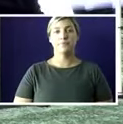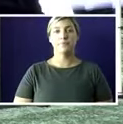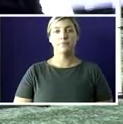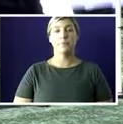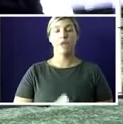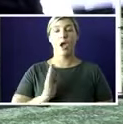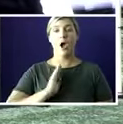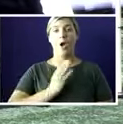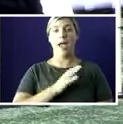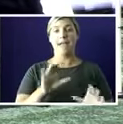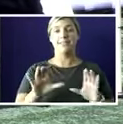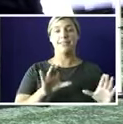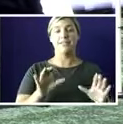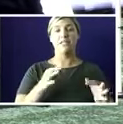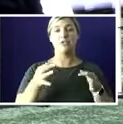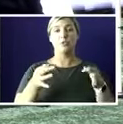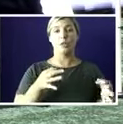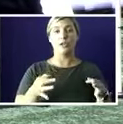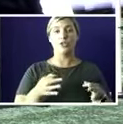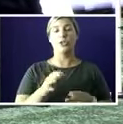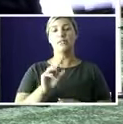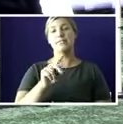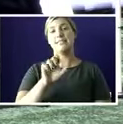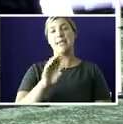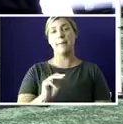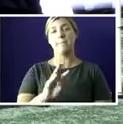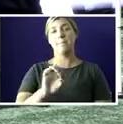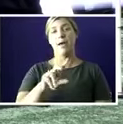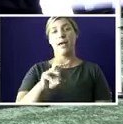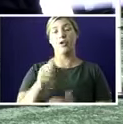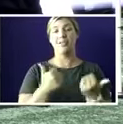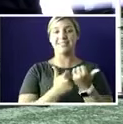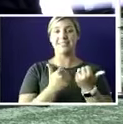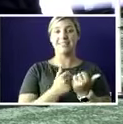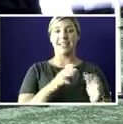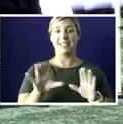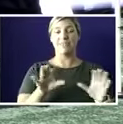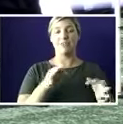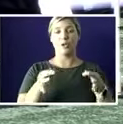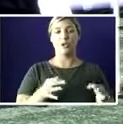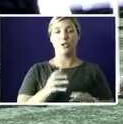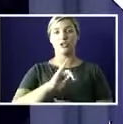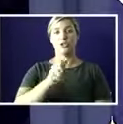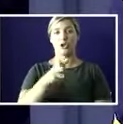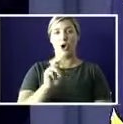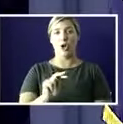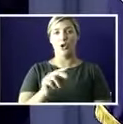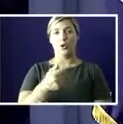Our Activities Director, Tim Michael, Assistant Activities Director, John Grice.